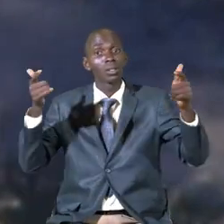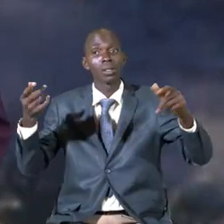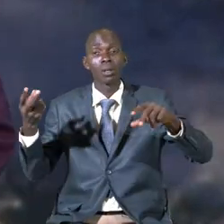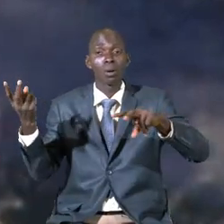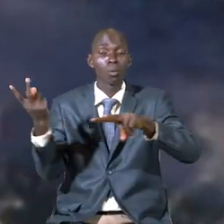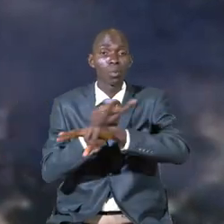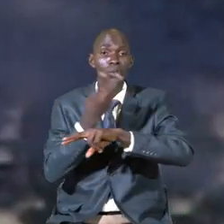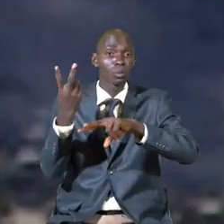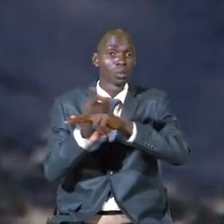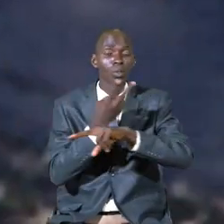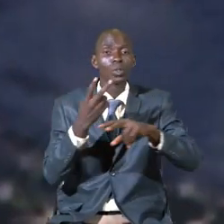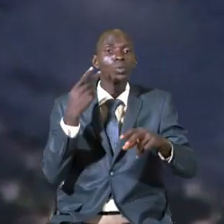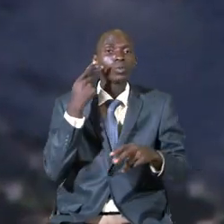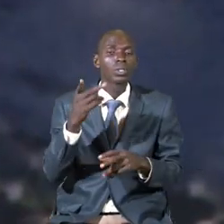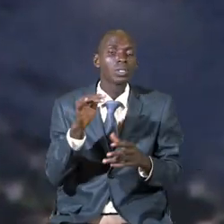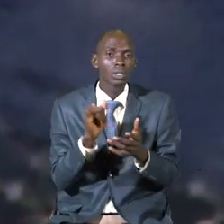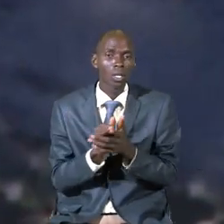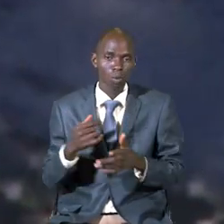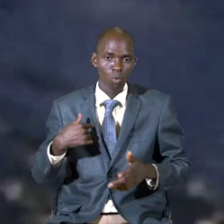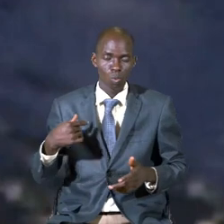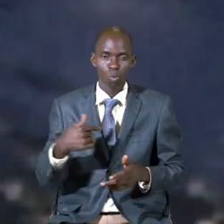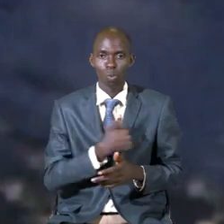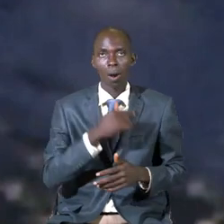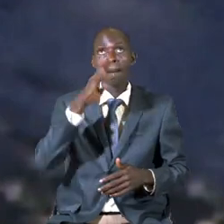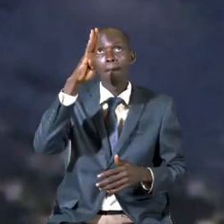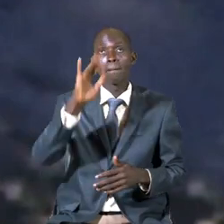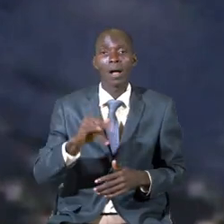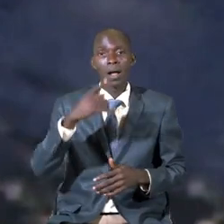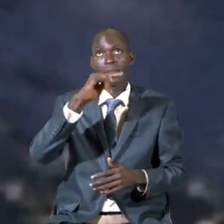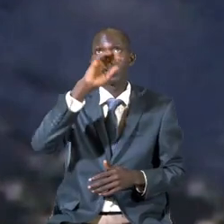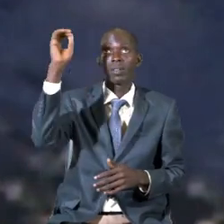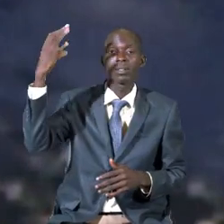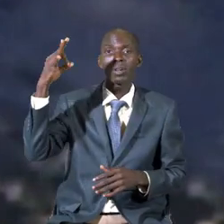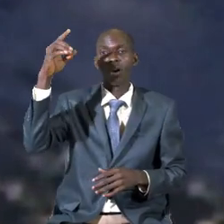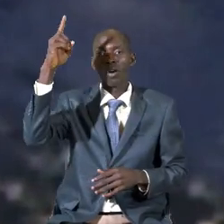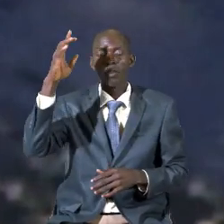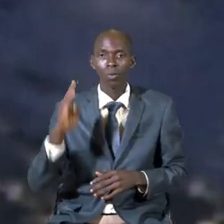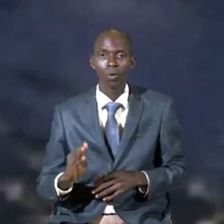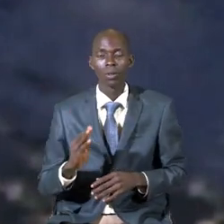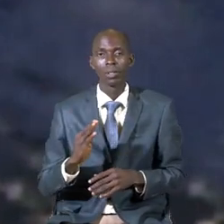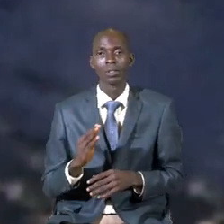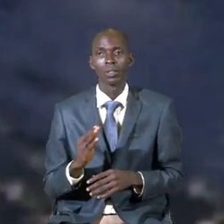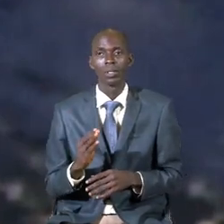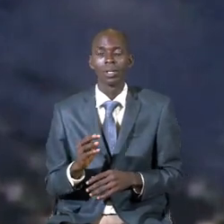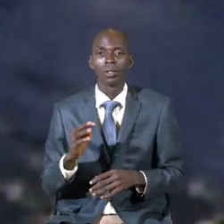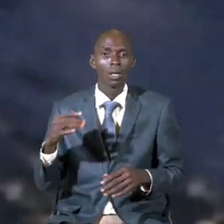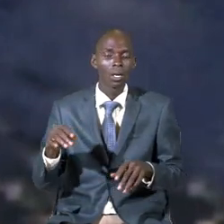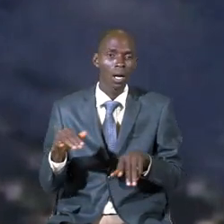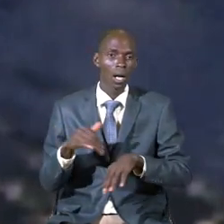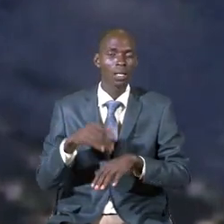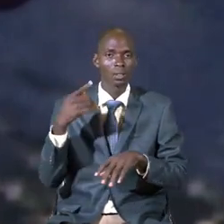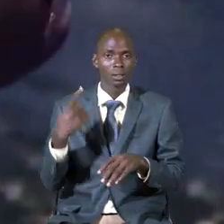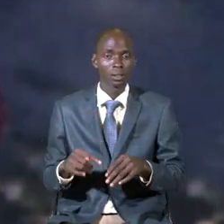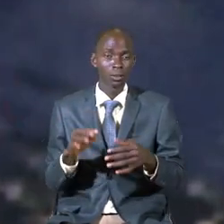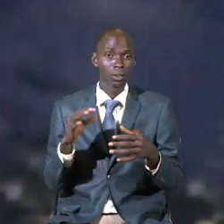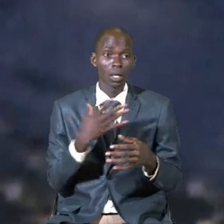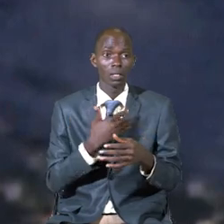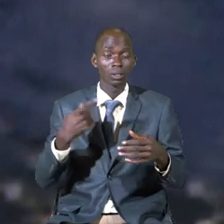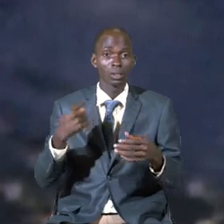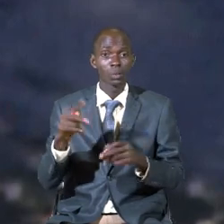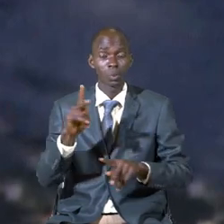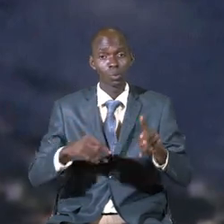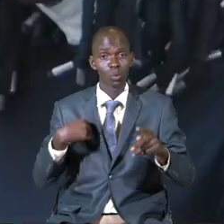find we by the grace of god as the root as the foundation will change the